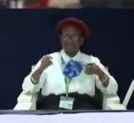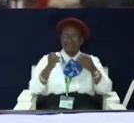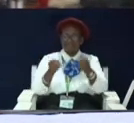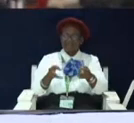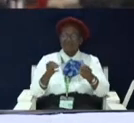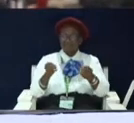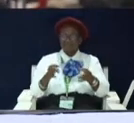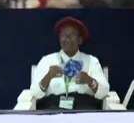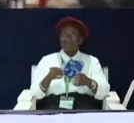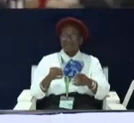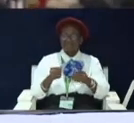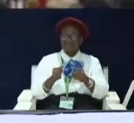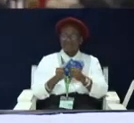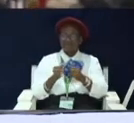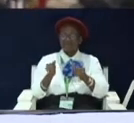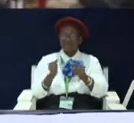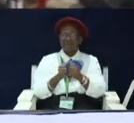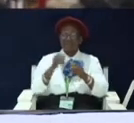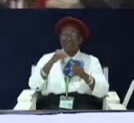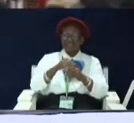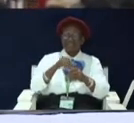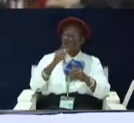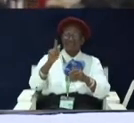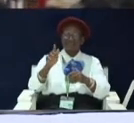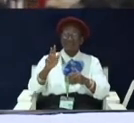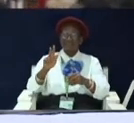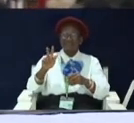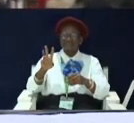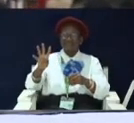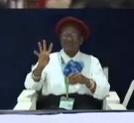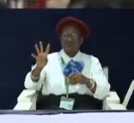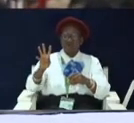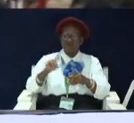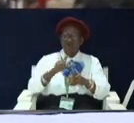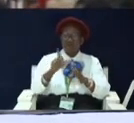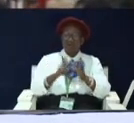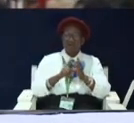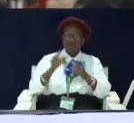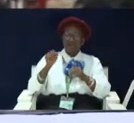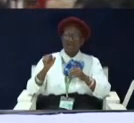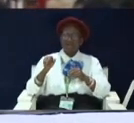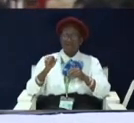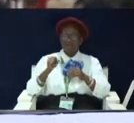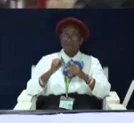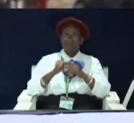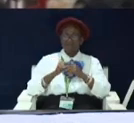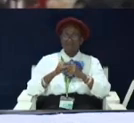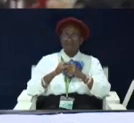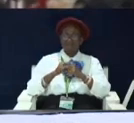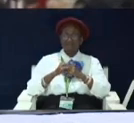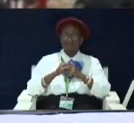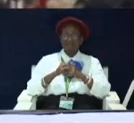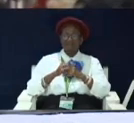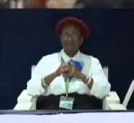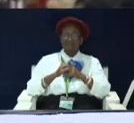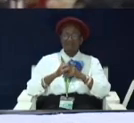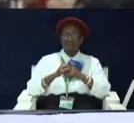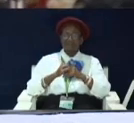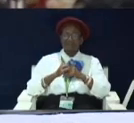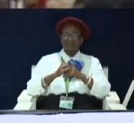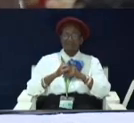within 24 hours. O pa se opo yanturu laarin ojo kan wakati 24.